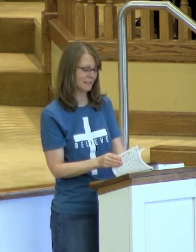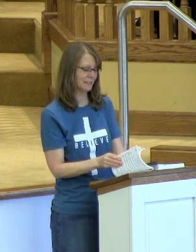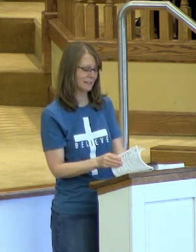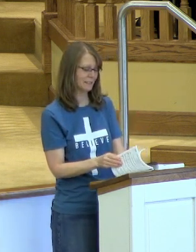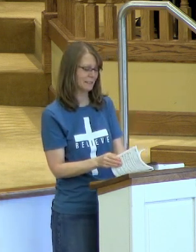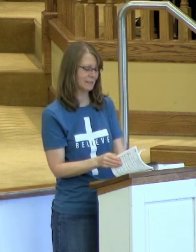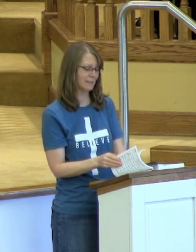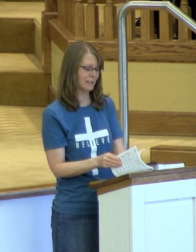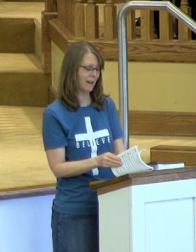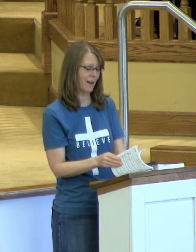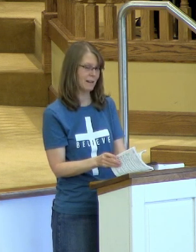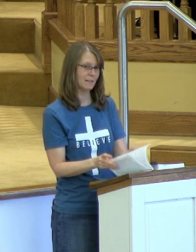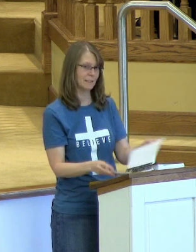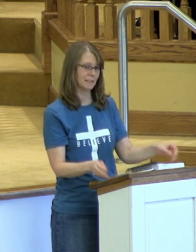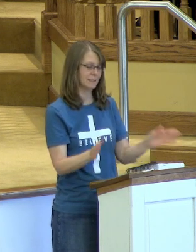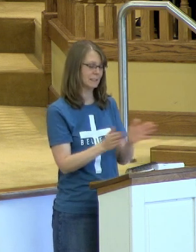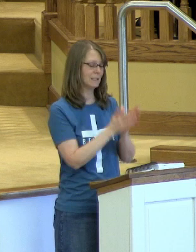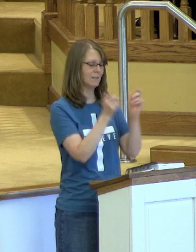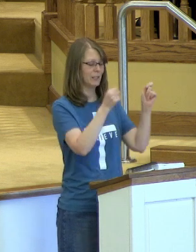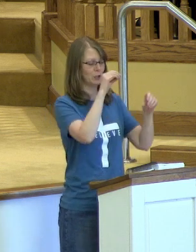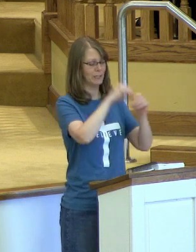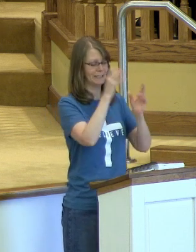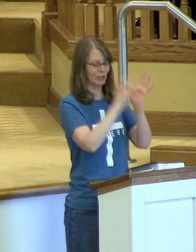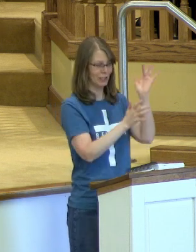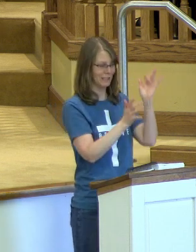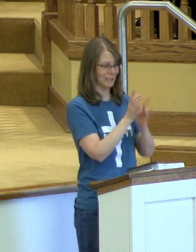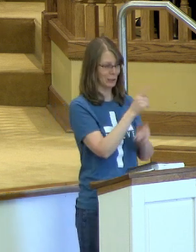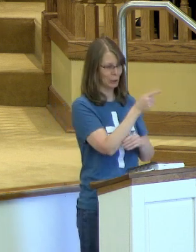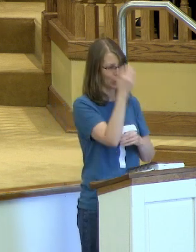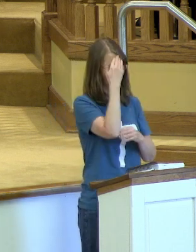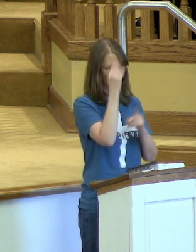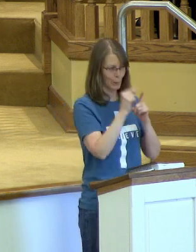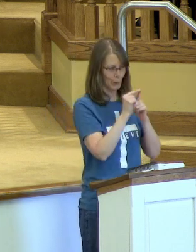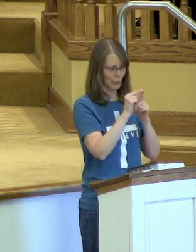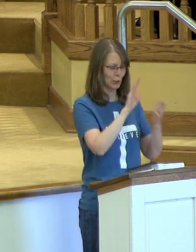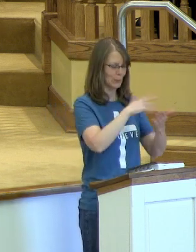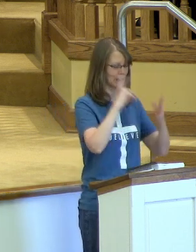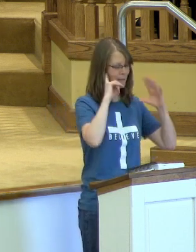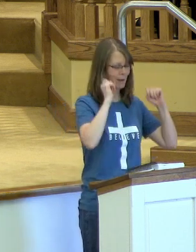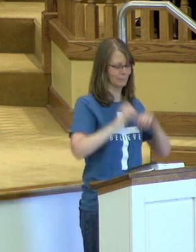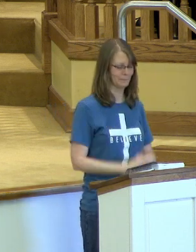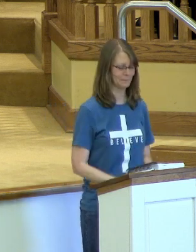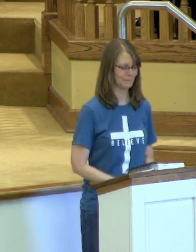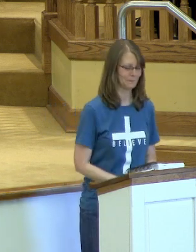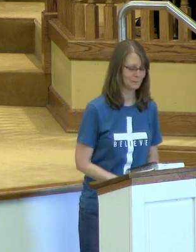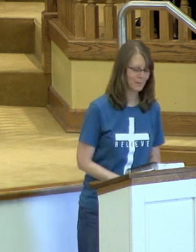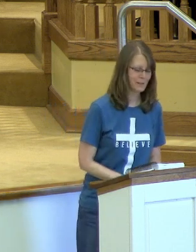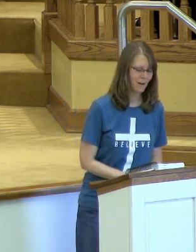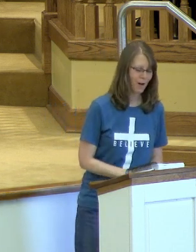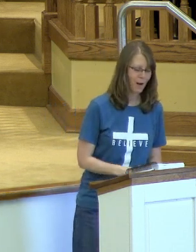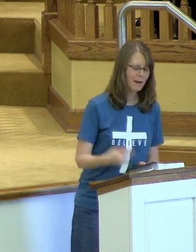587. Victory in Jesus. You know the words. In case you don't, 587.